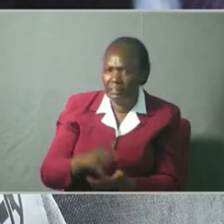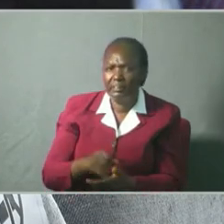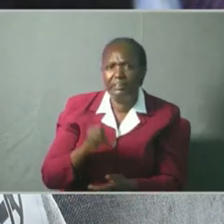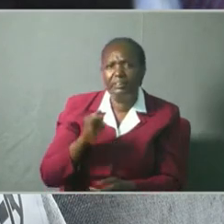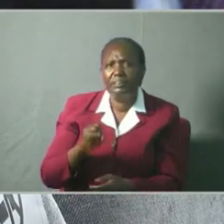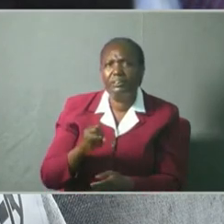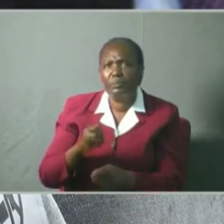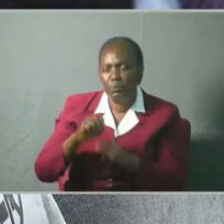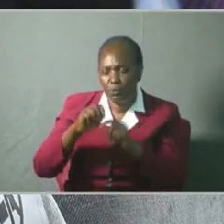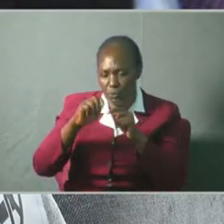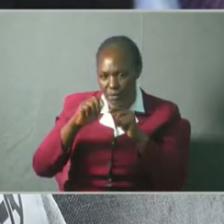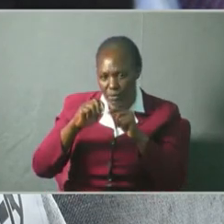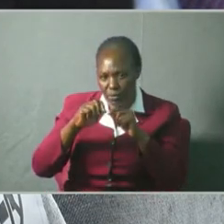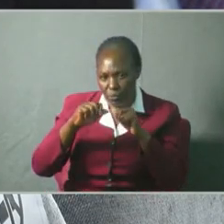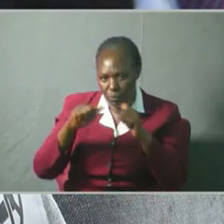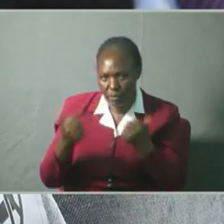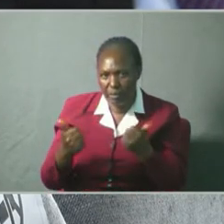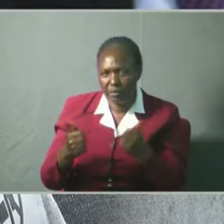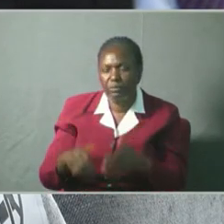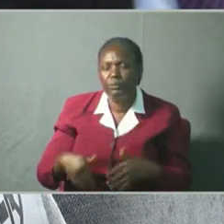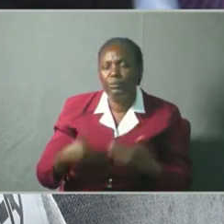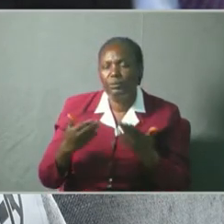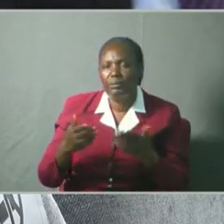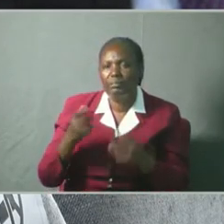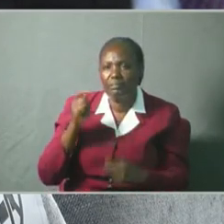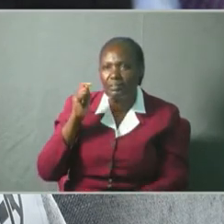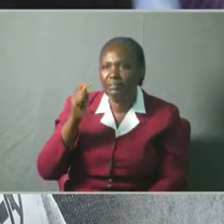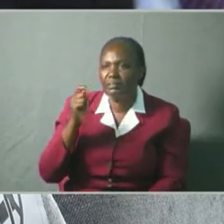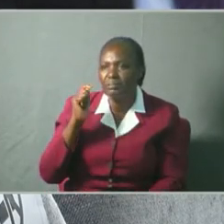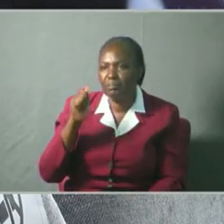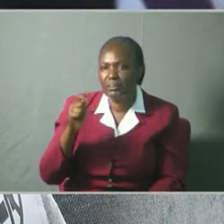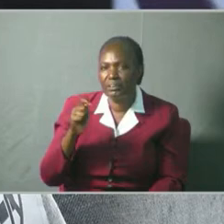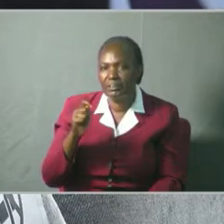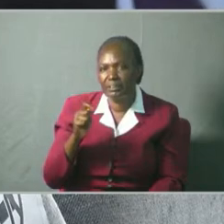it's okay to give testimony. It is okay.